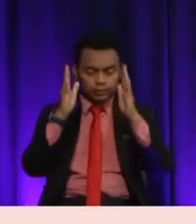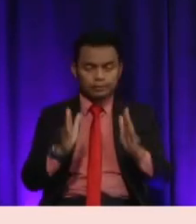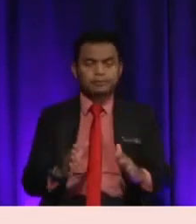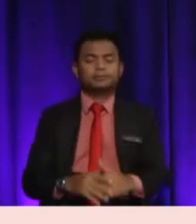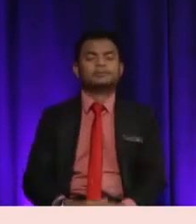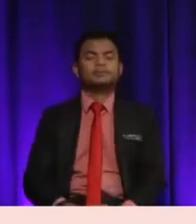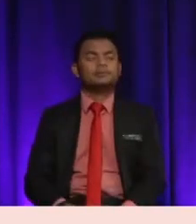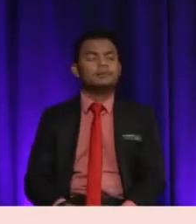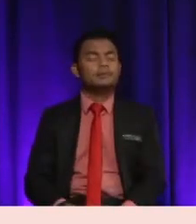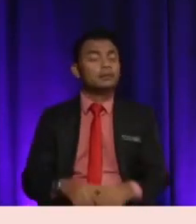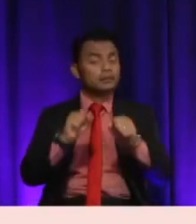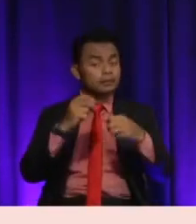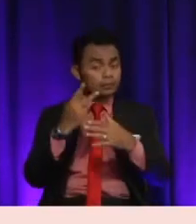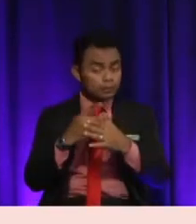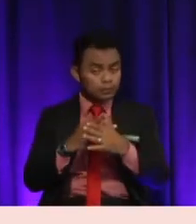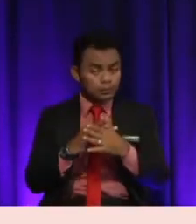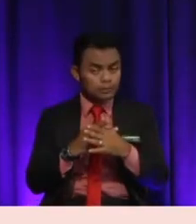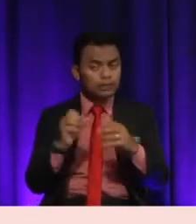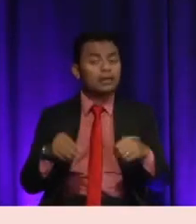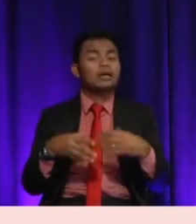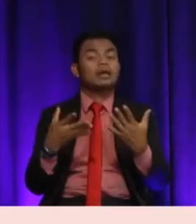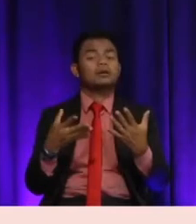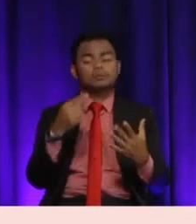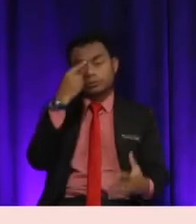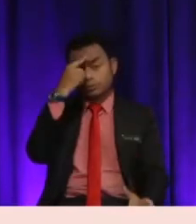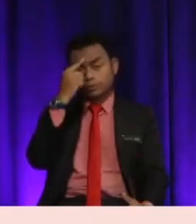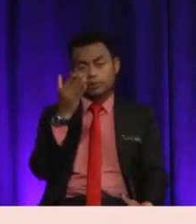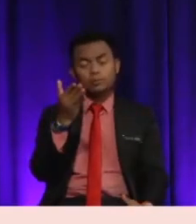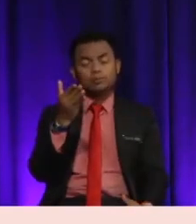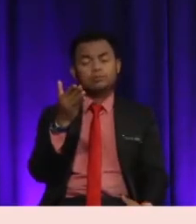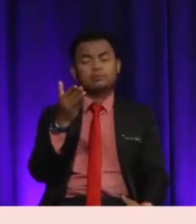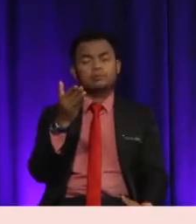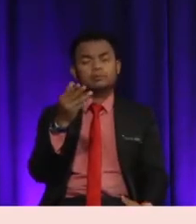us how do you look up the word in the dictionary, the word inherited?